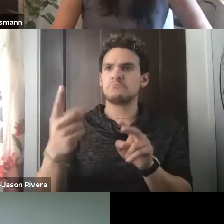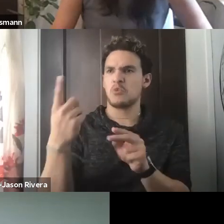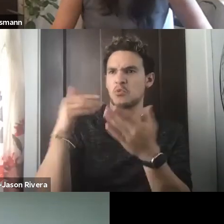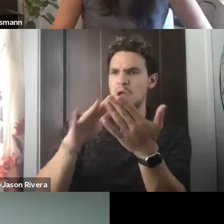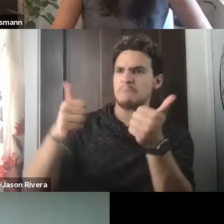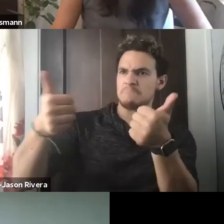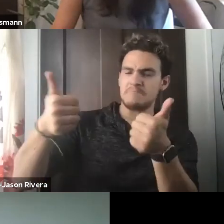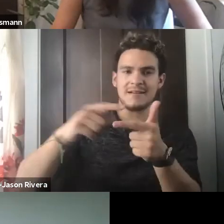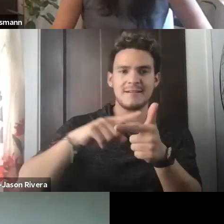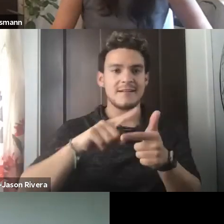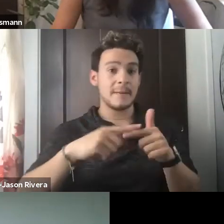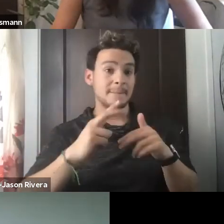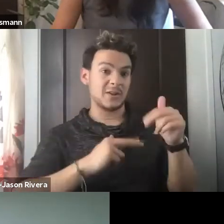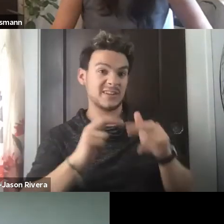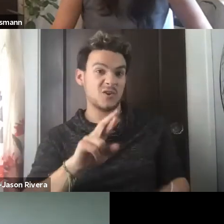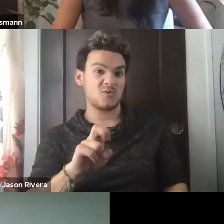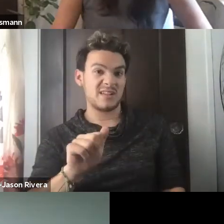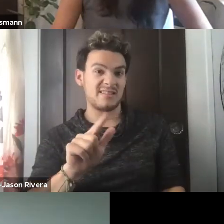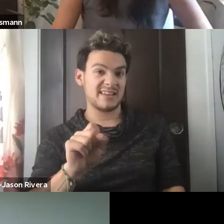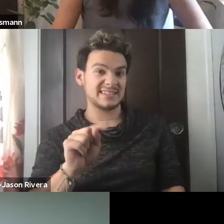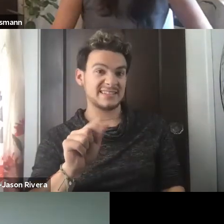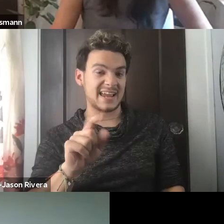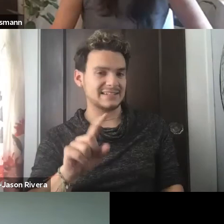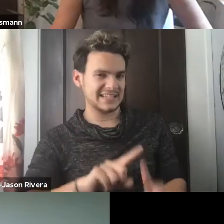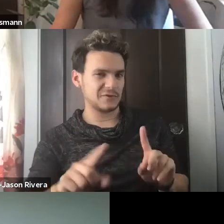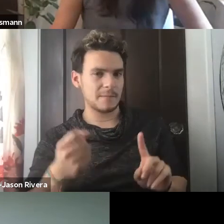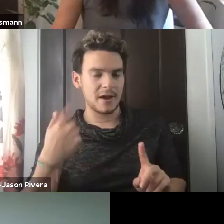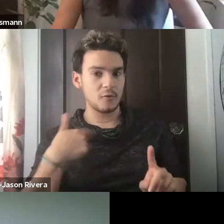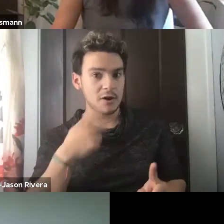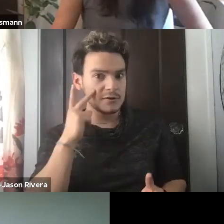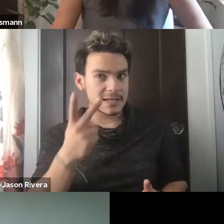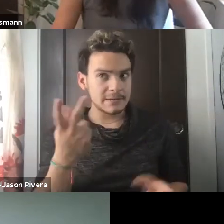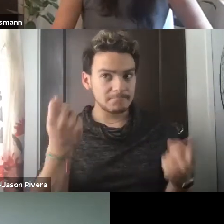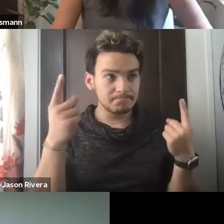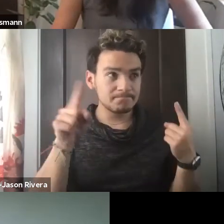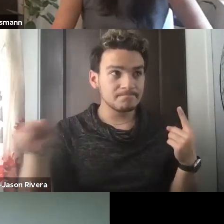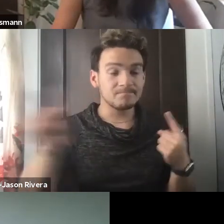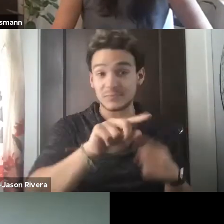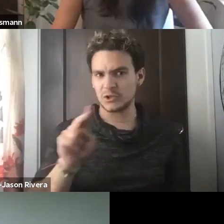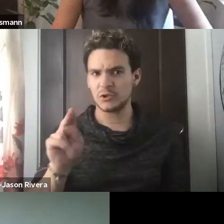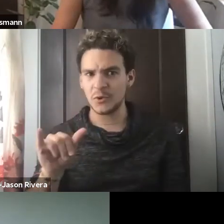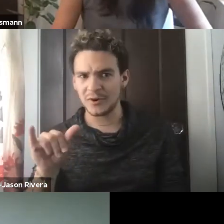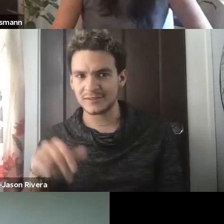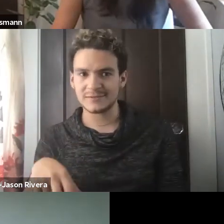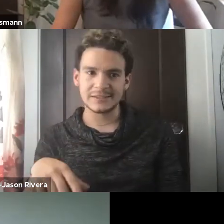know in building real estate that will be something else. But we're seeing that obviously in New York. I mean, because